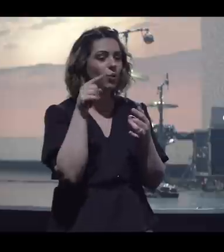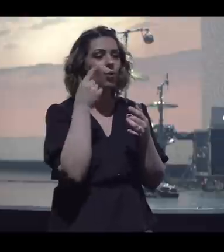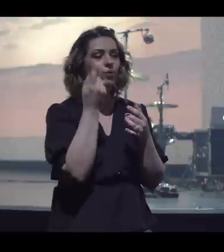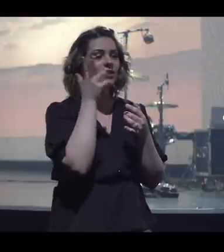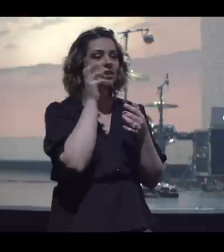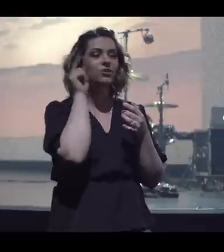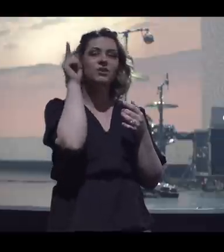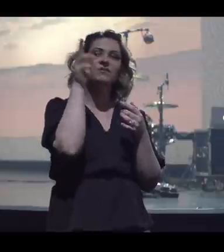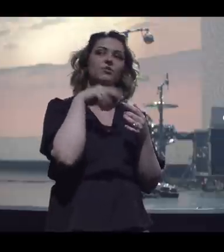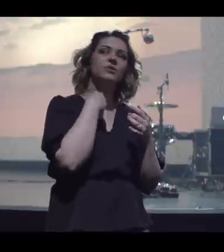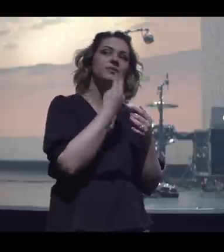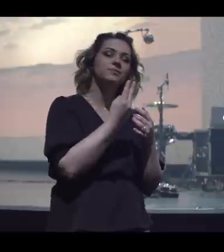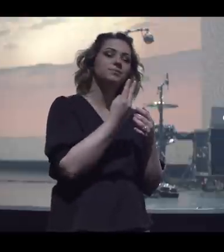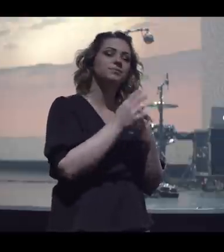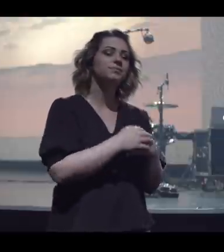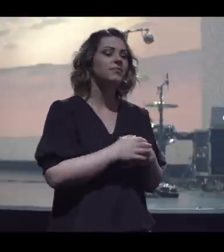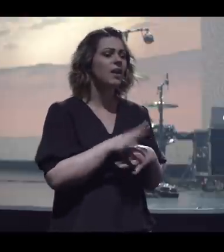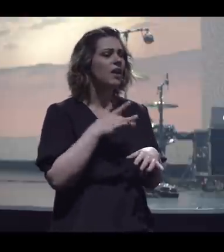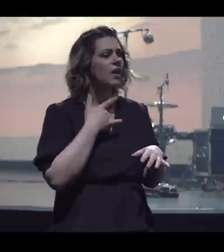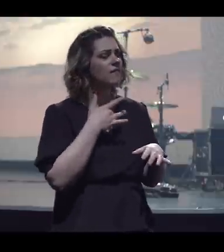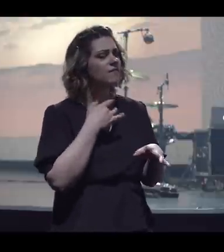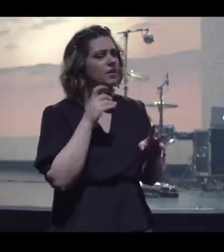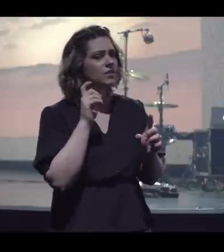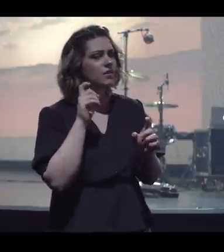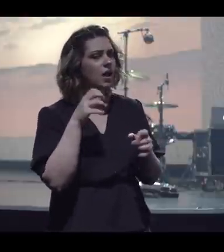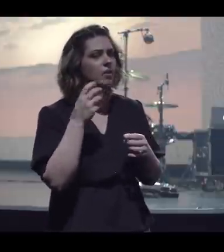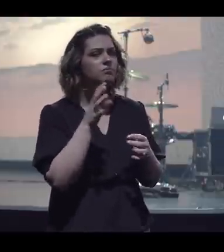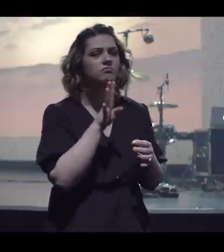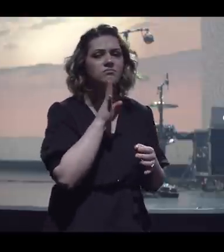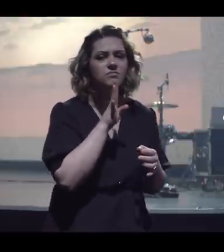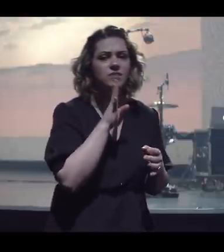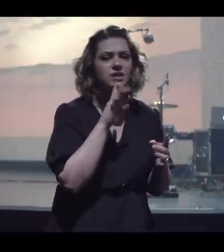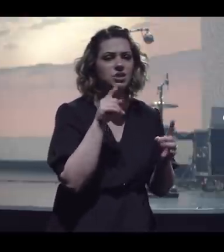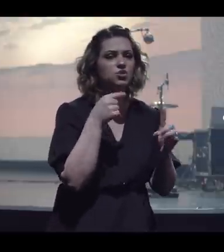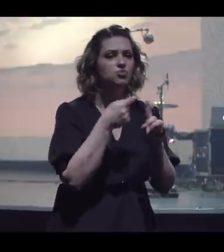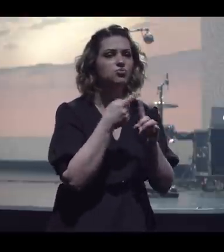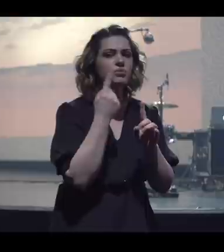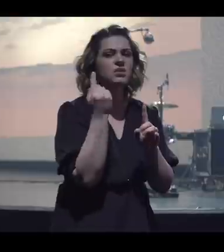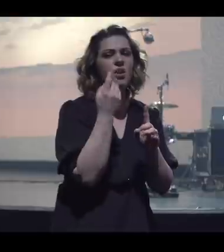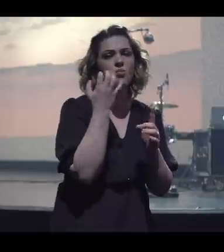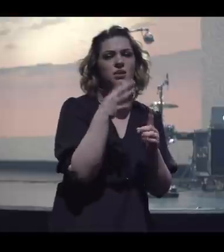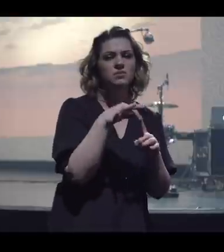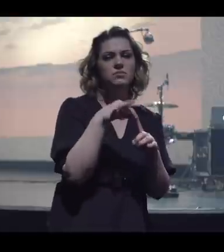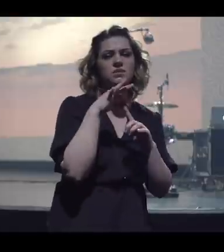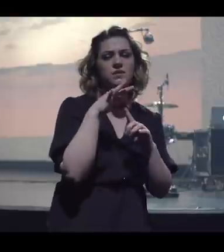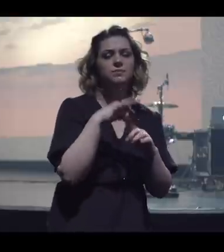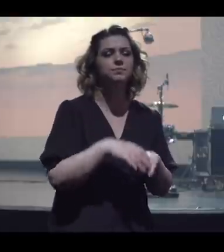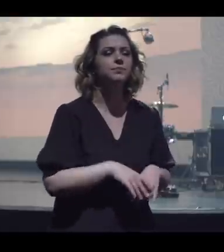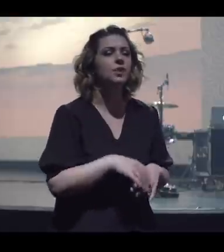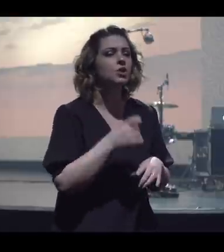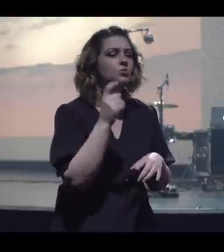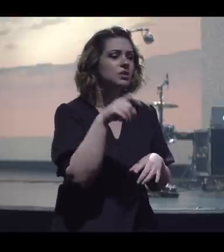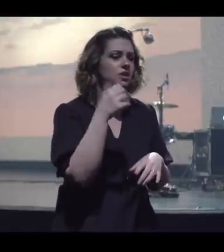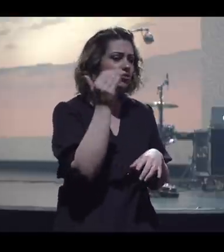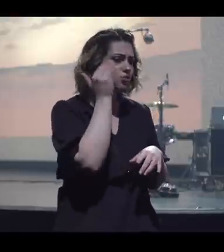And I feel like I'm talking to someone here who needs to know that God is calling